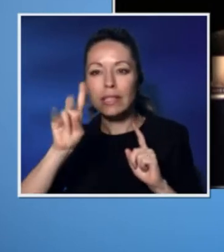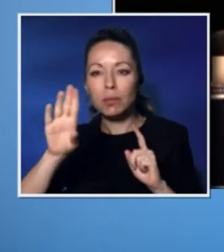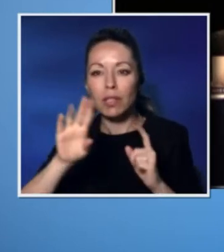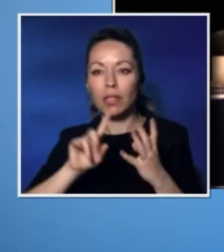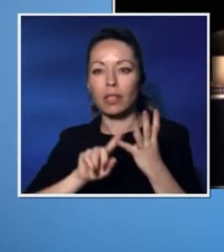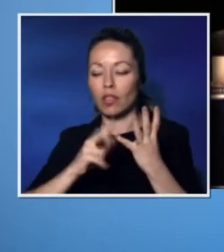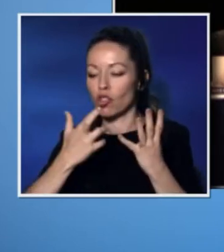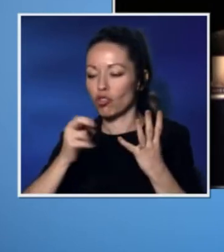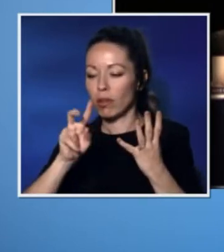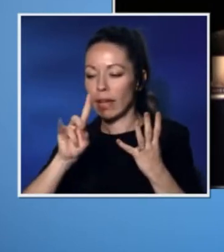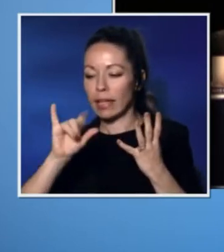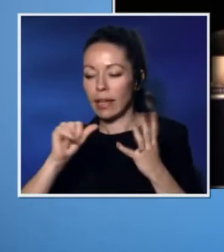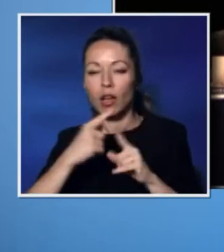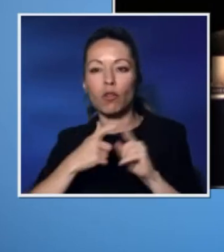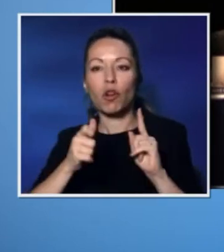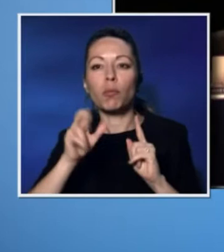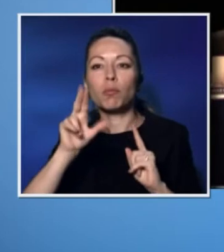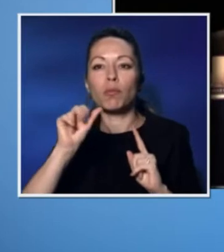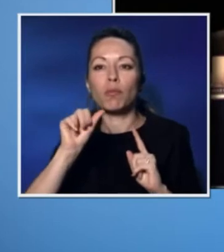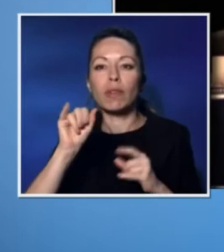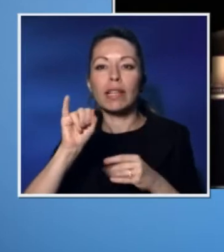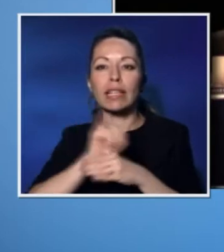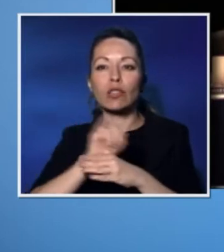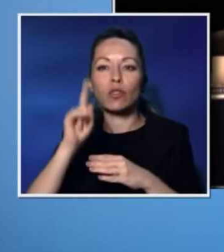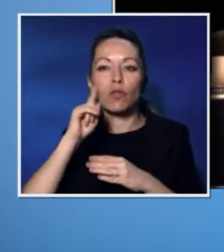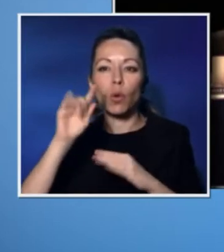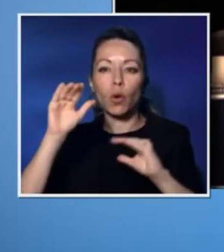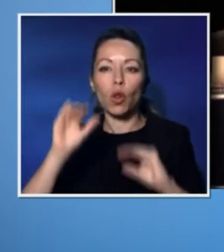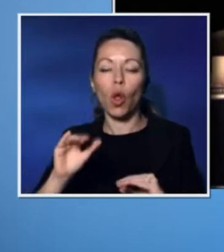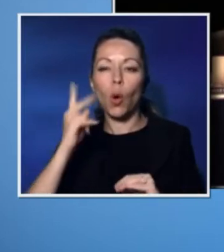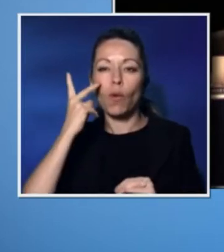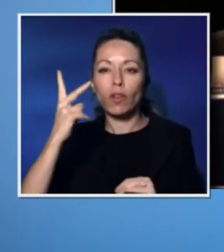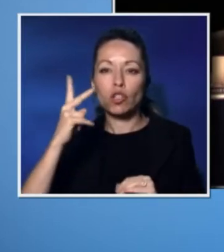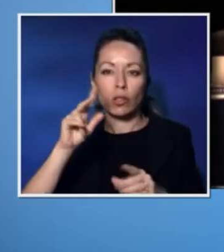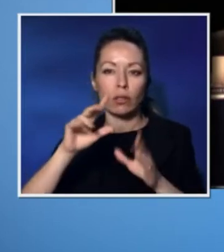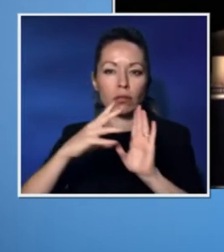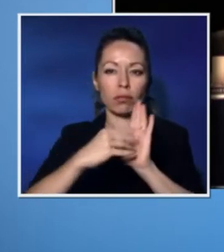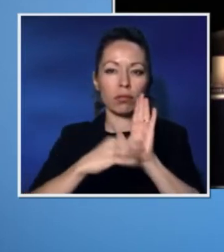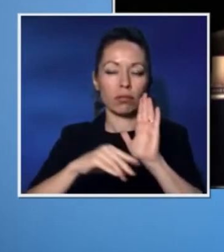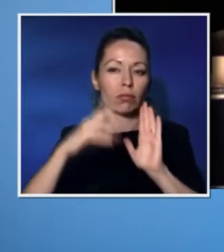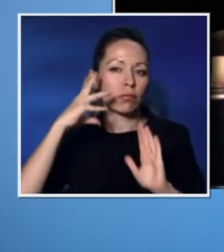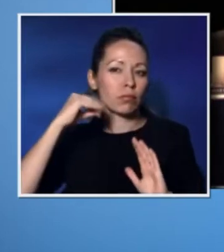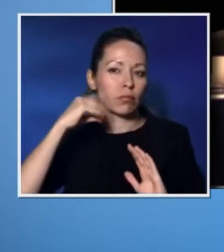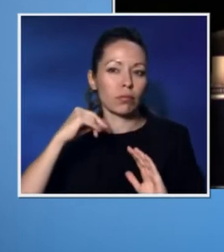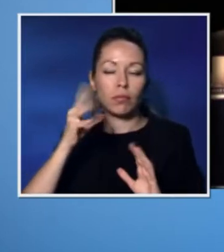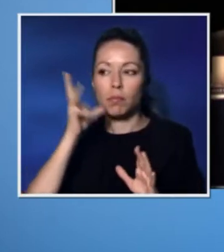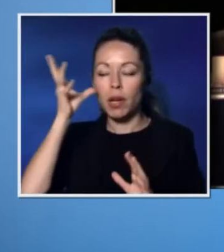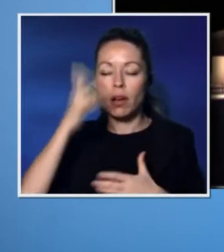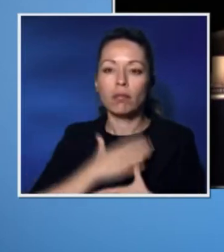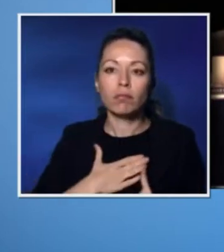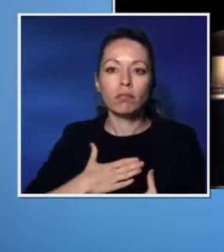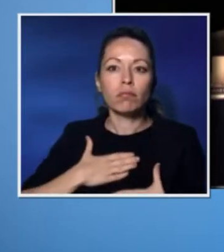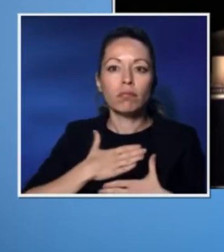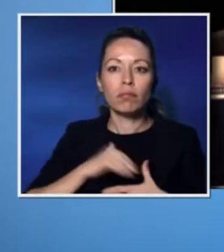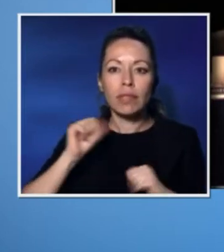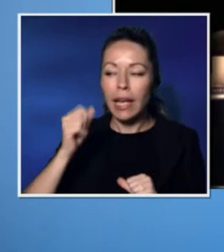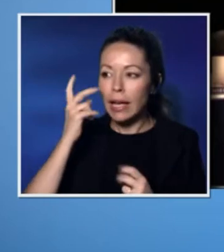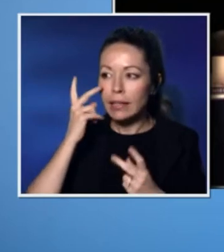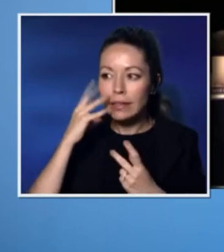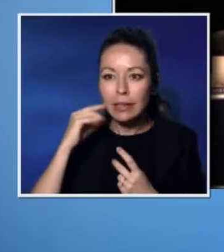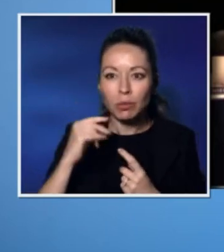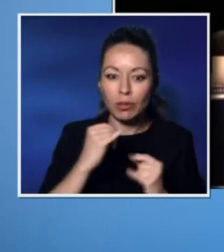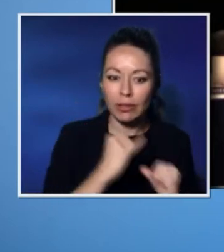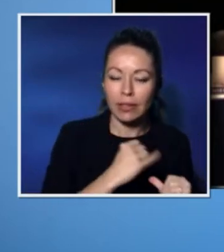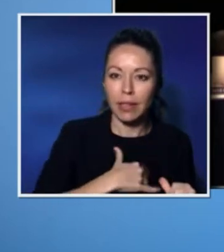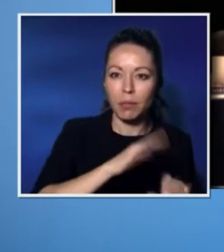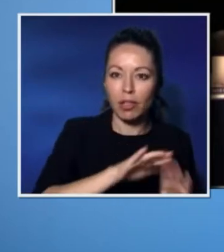University of Arizona intern, for your low vision simulation. Parents expressed how appreciative they were of being able to experience their child's vision